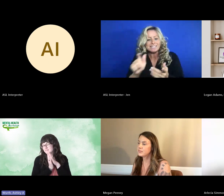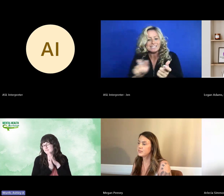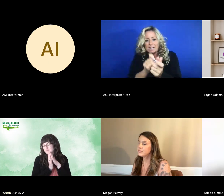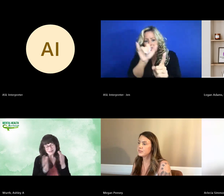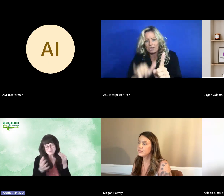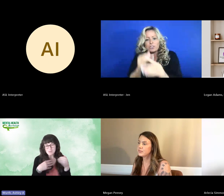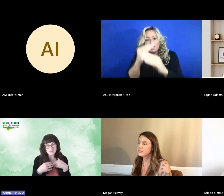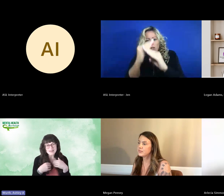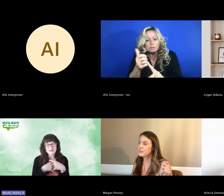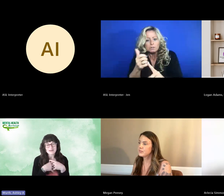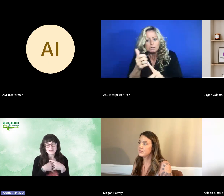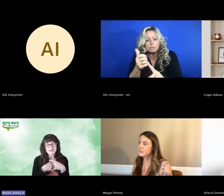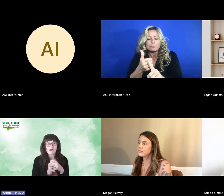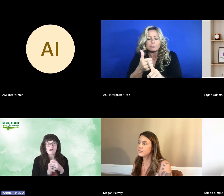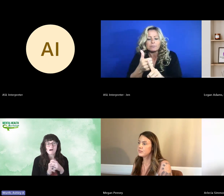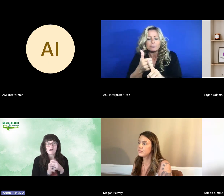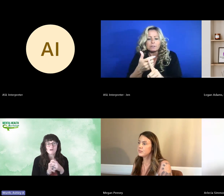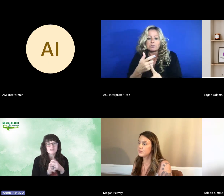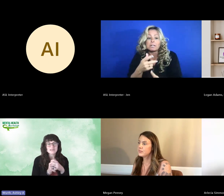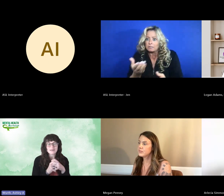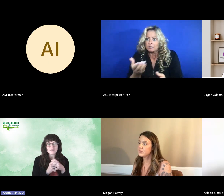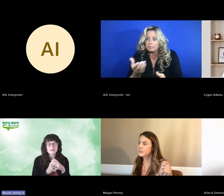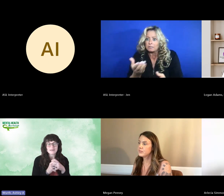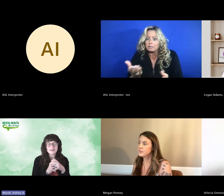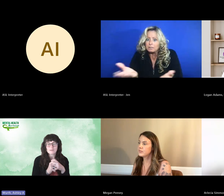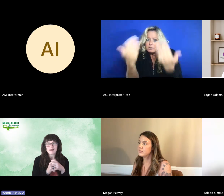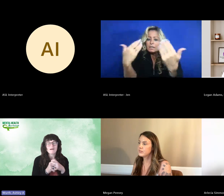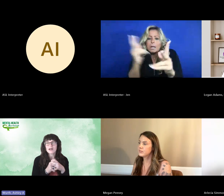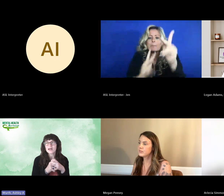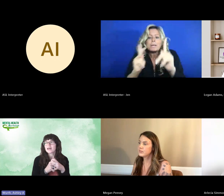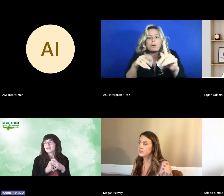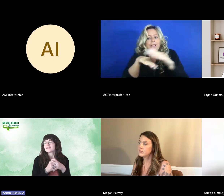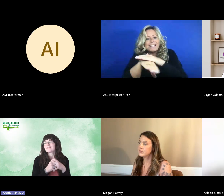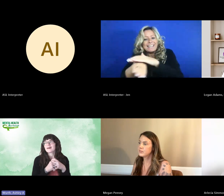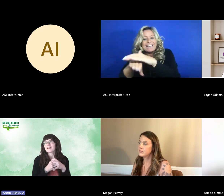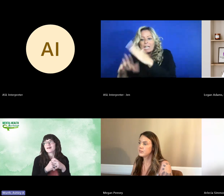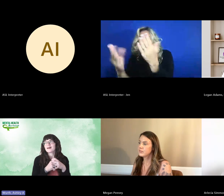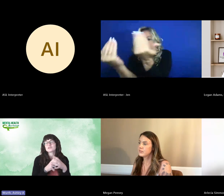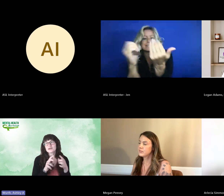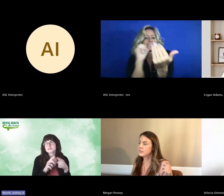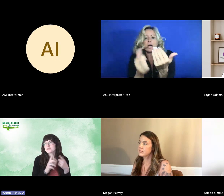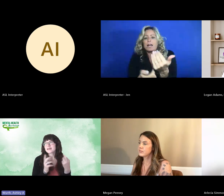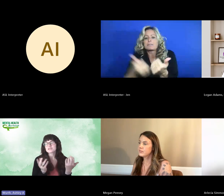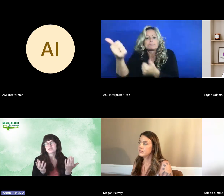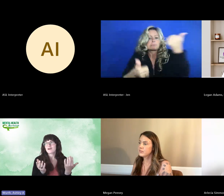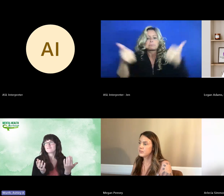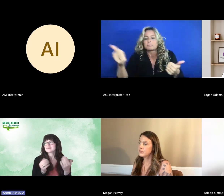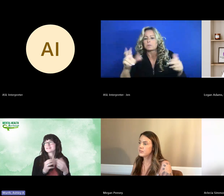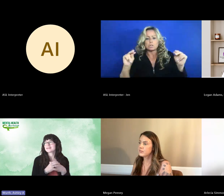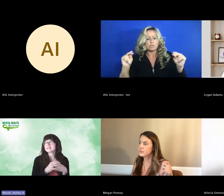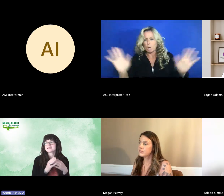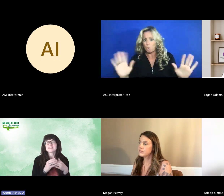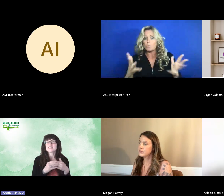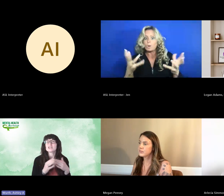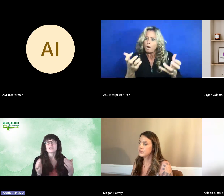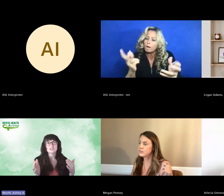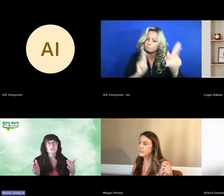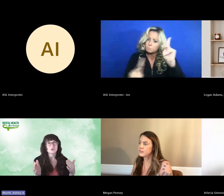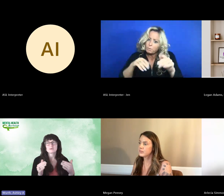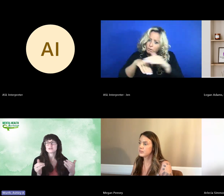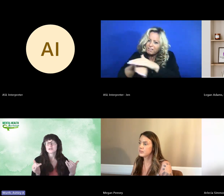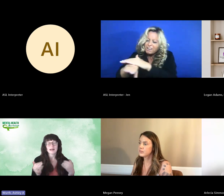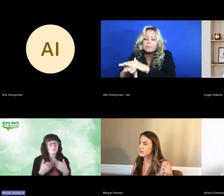It's getting people in, not keeping them out. I think about the transportation obviously is